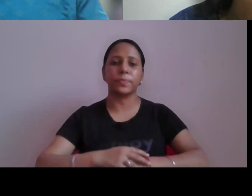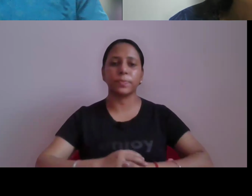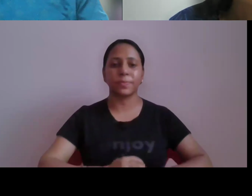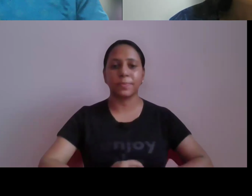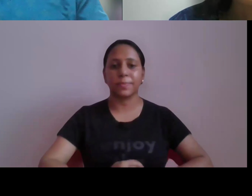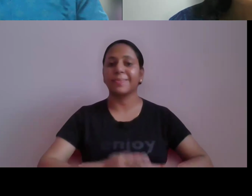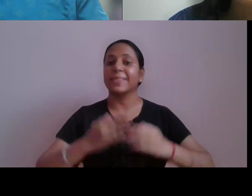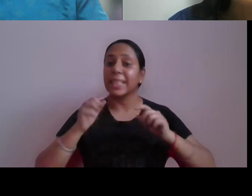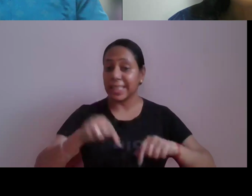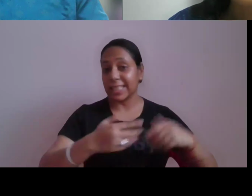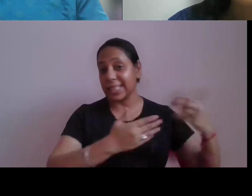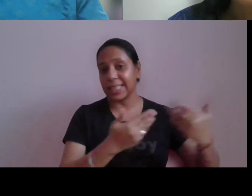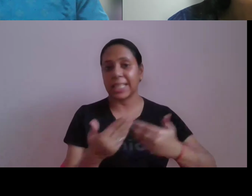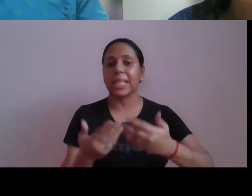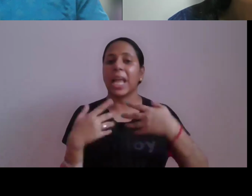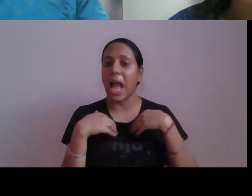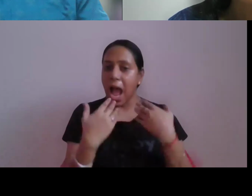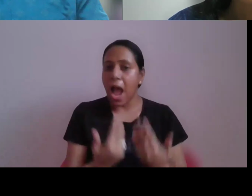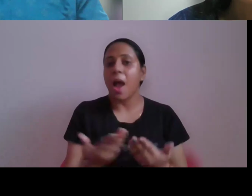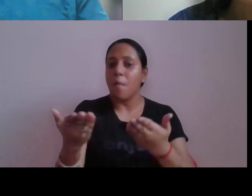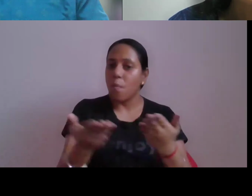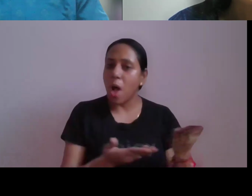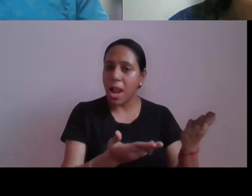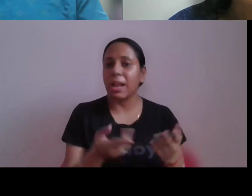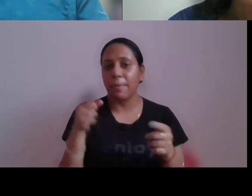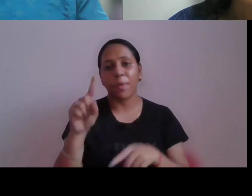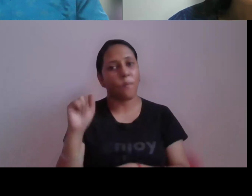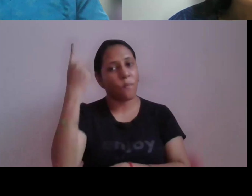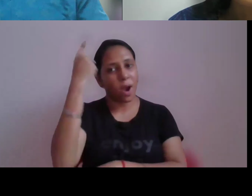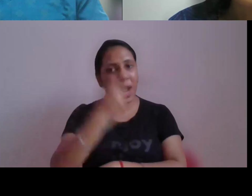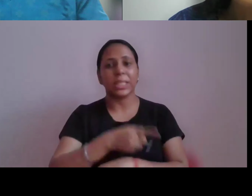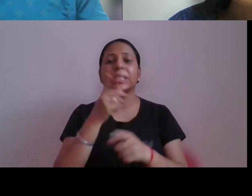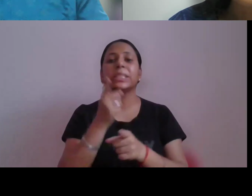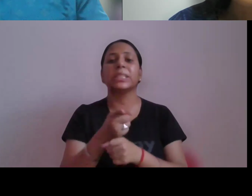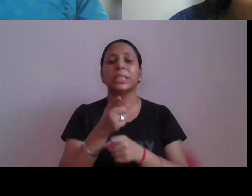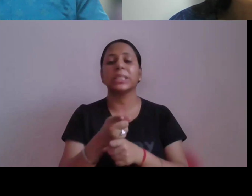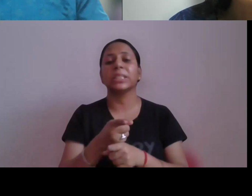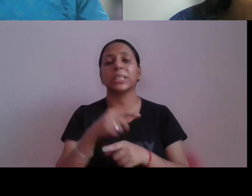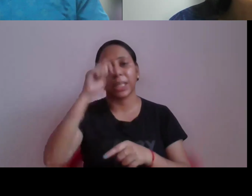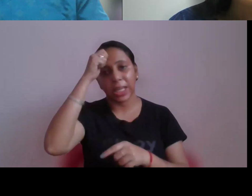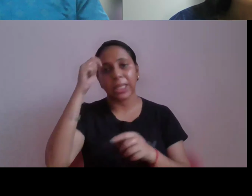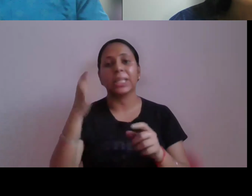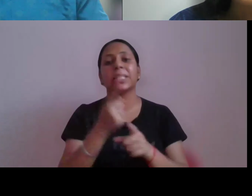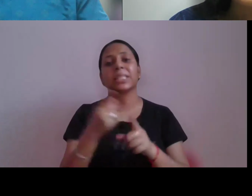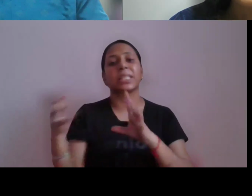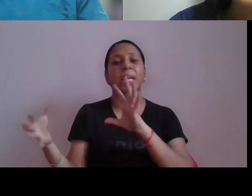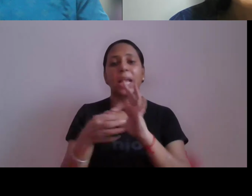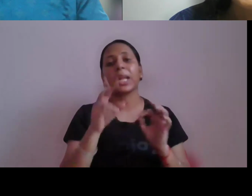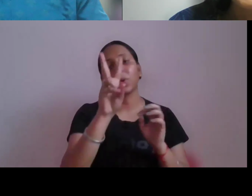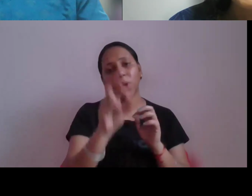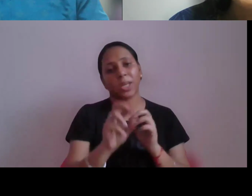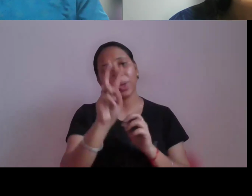With that, I officially welcome you to the first Teaching English Teacher Connect workshop of